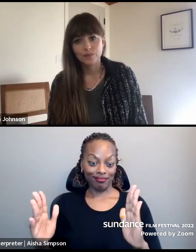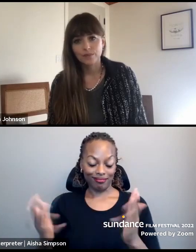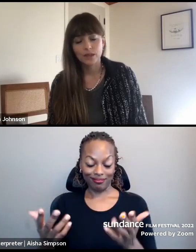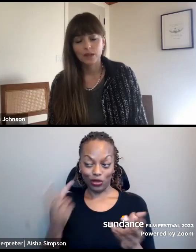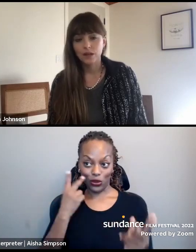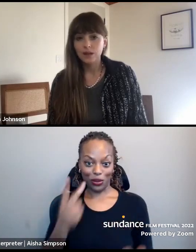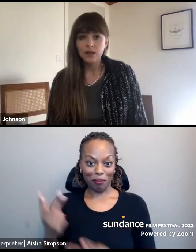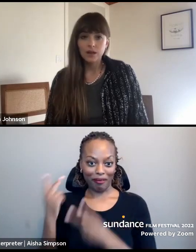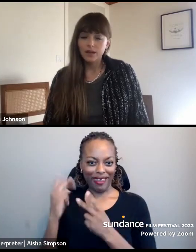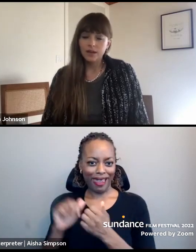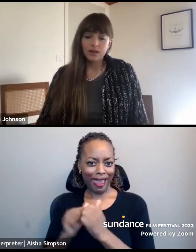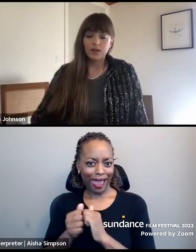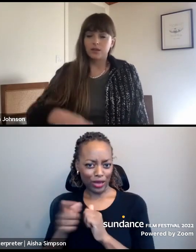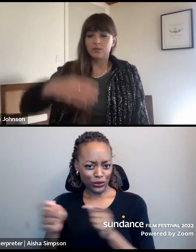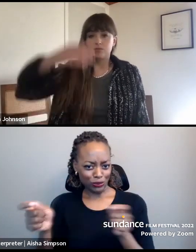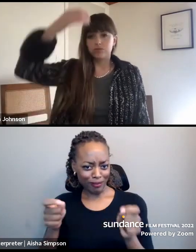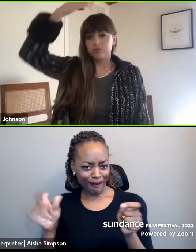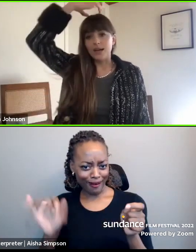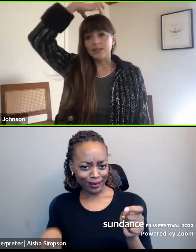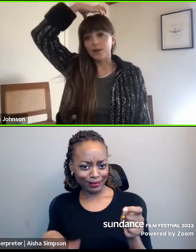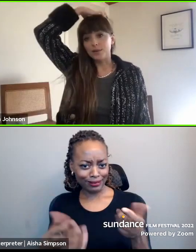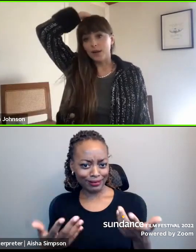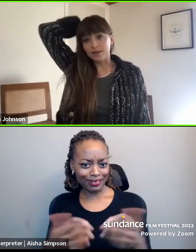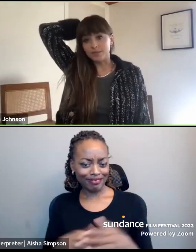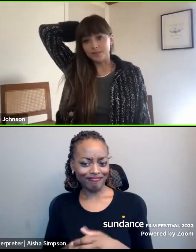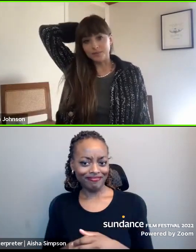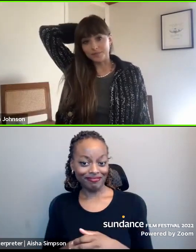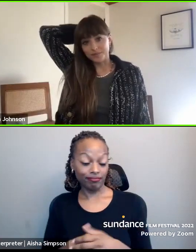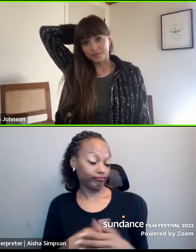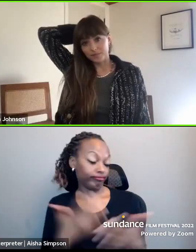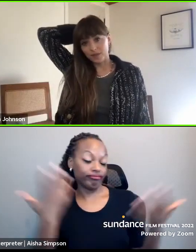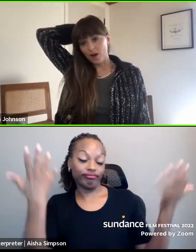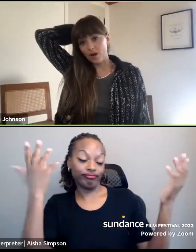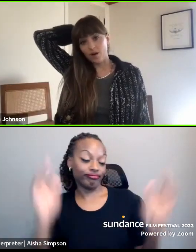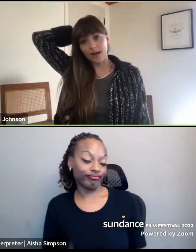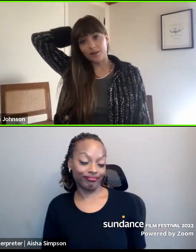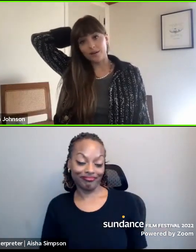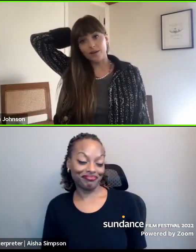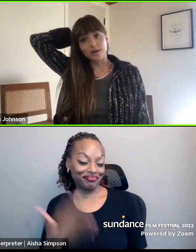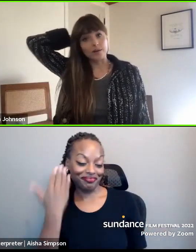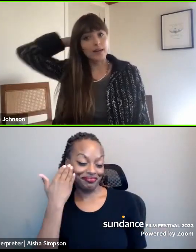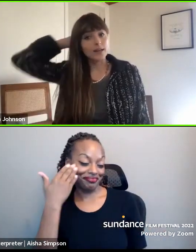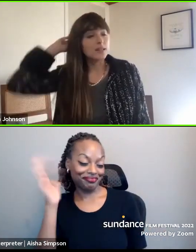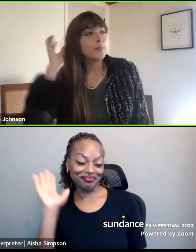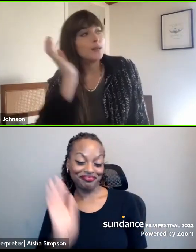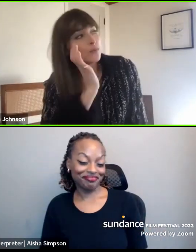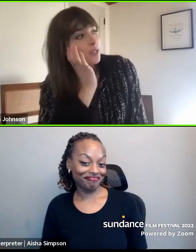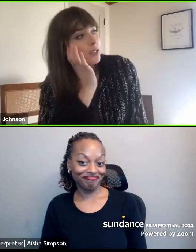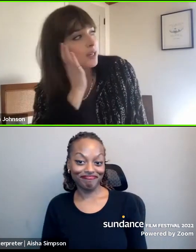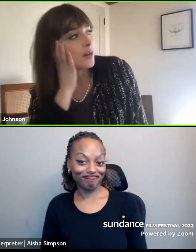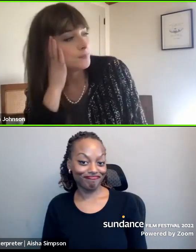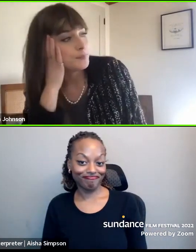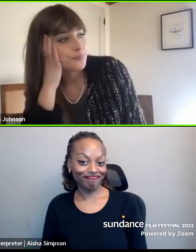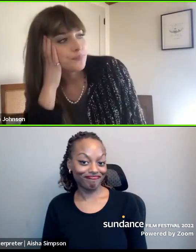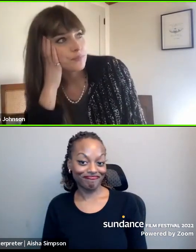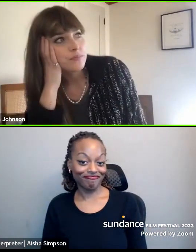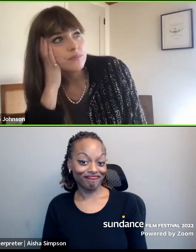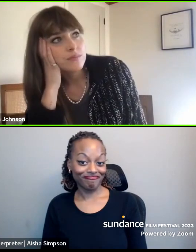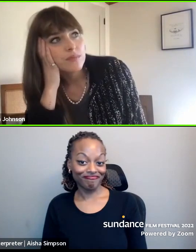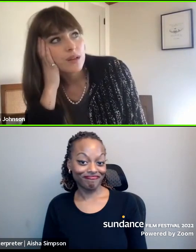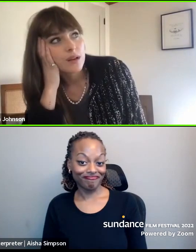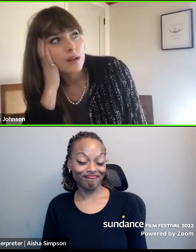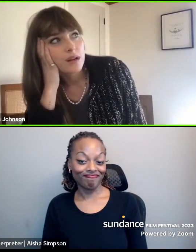you manage that? I don't know. No, I don't know. It's been really